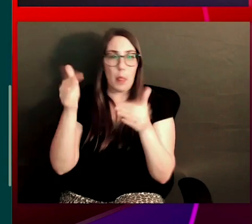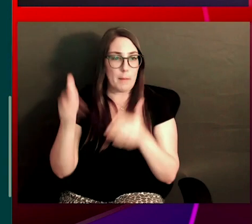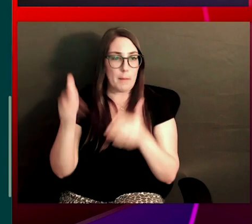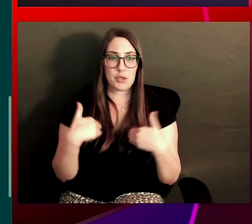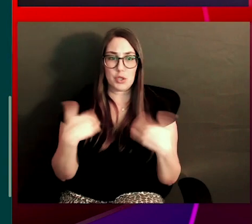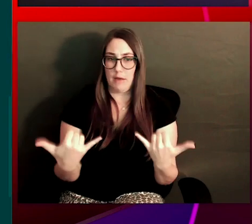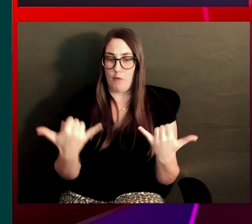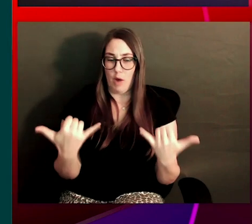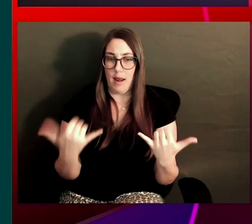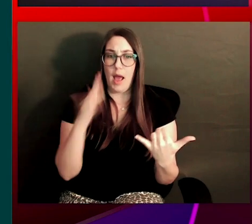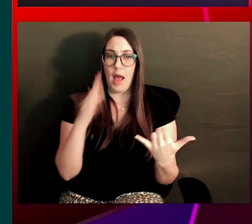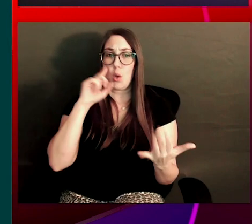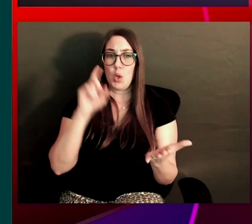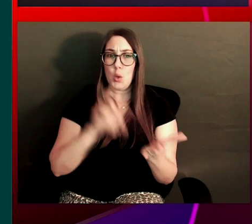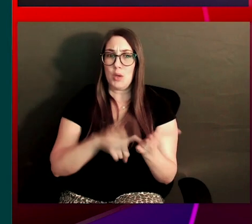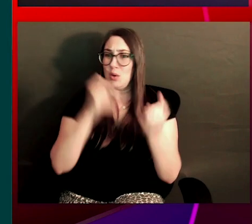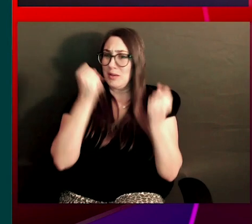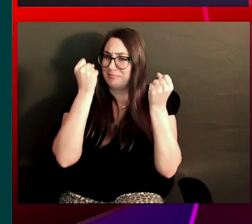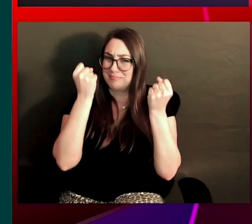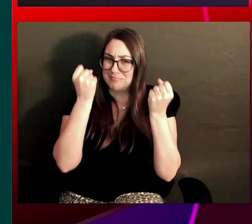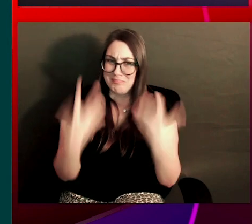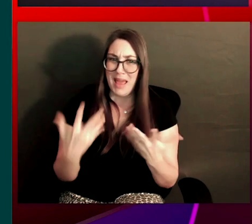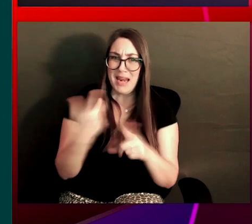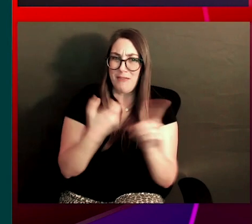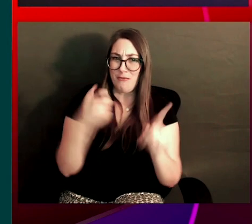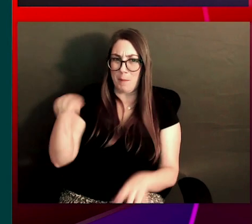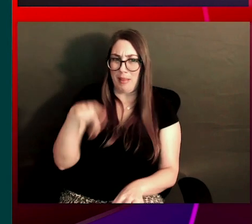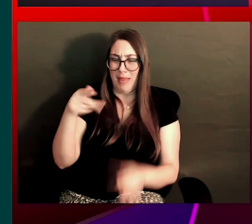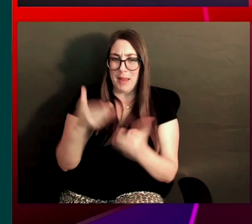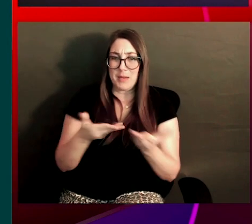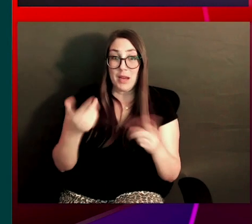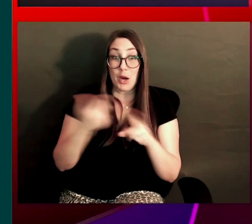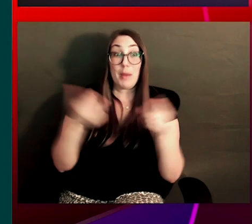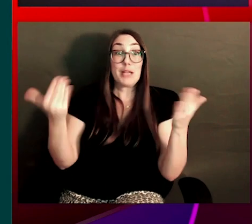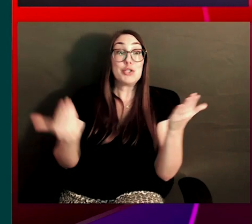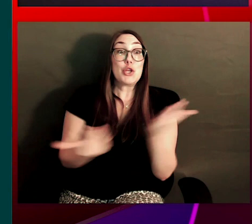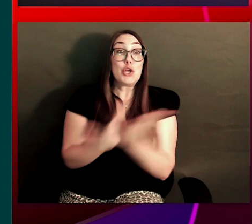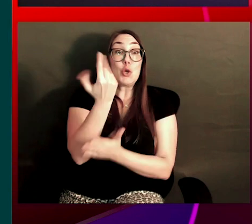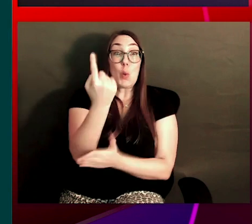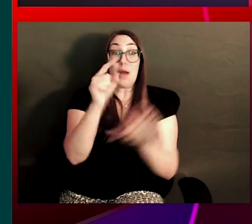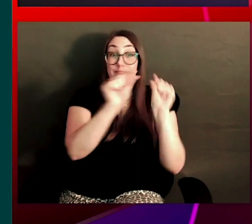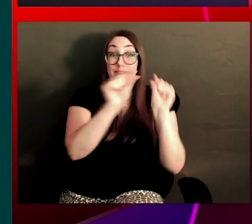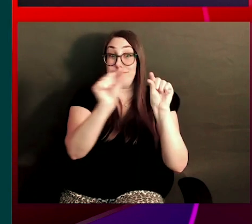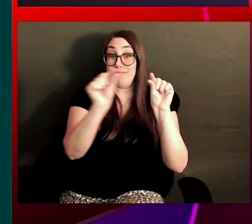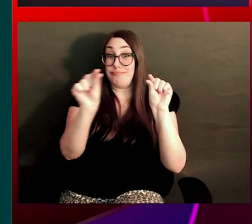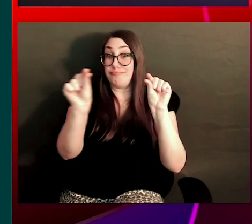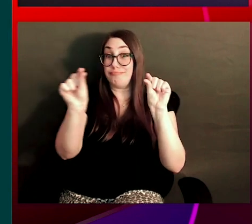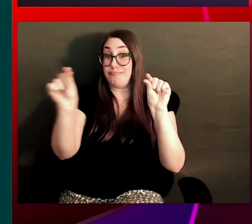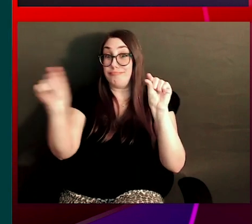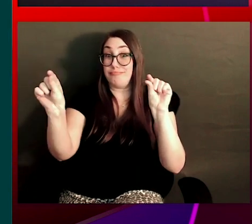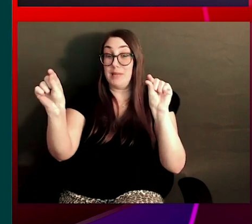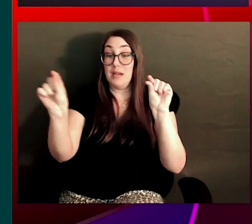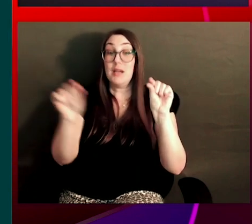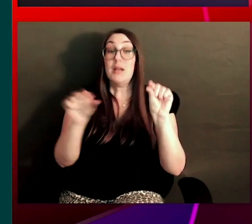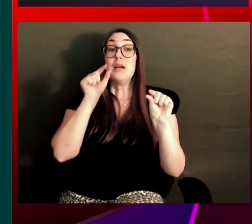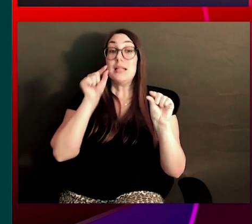you'll notice there's a whole bunch for Lambda here. But here is the new Lambda Annotations framework preview. So I can do .NET